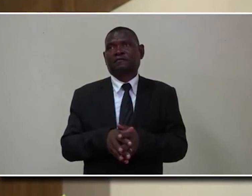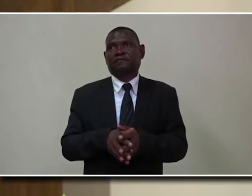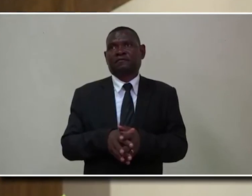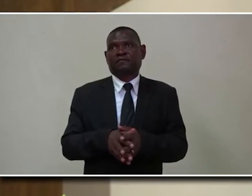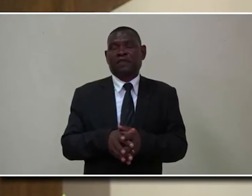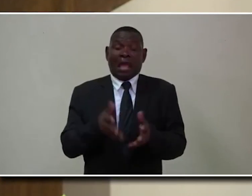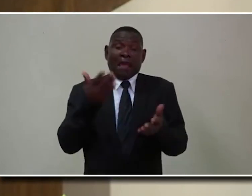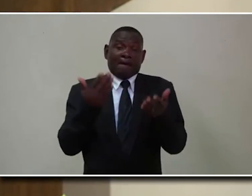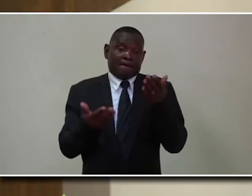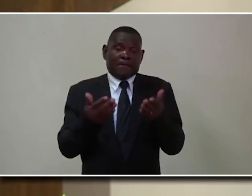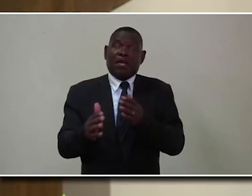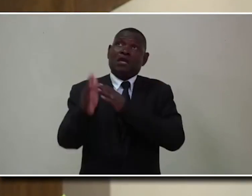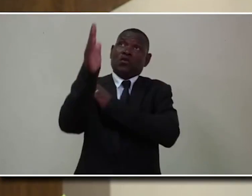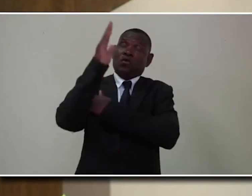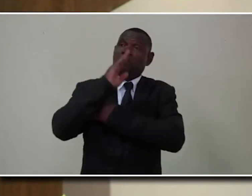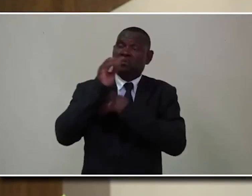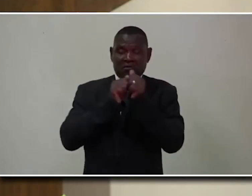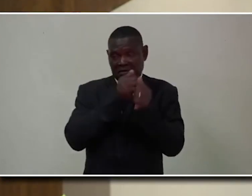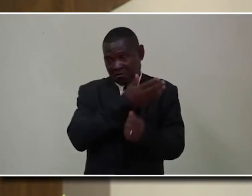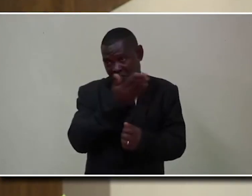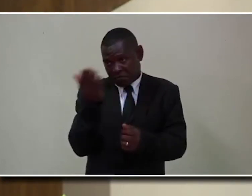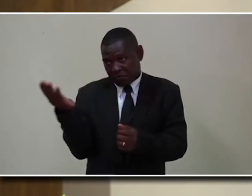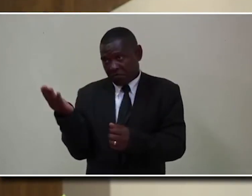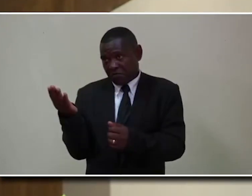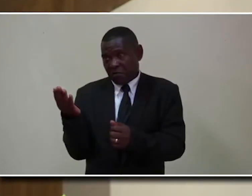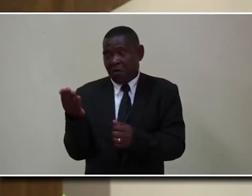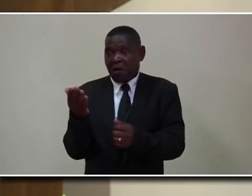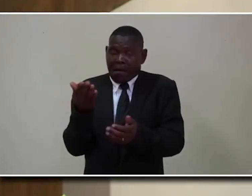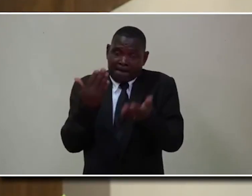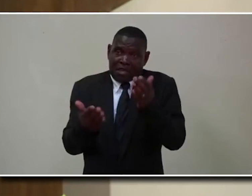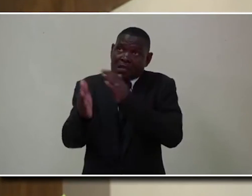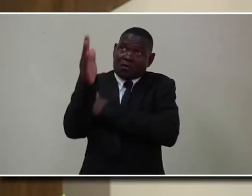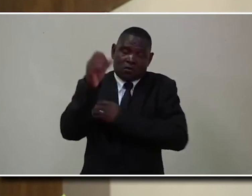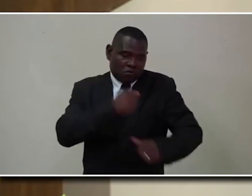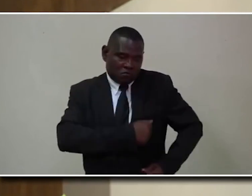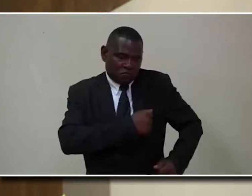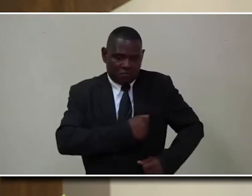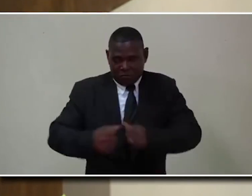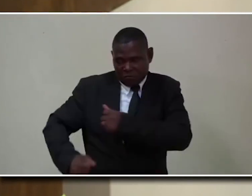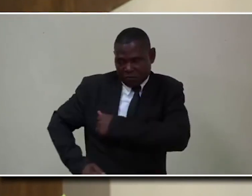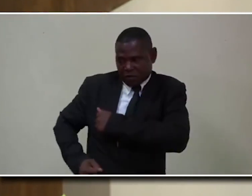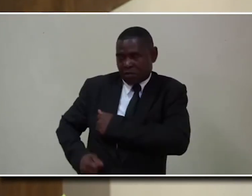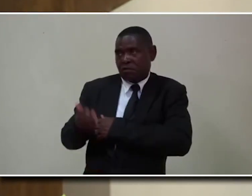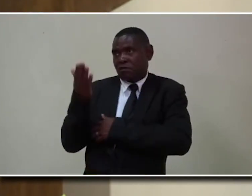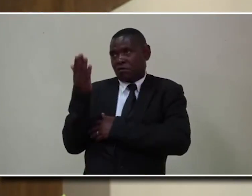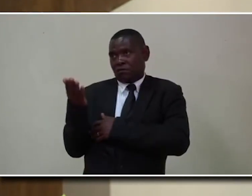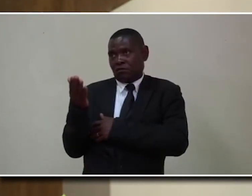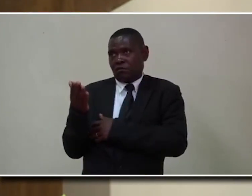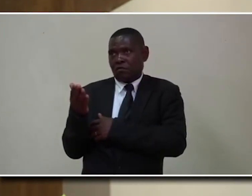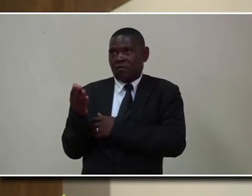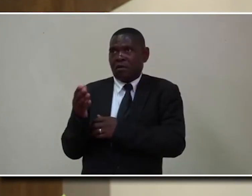may God be with you. May He protect you. May He sustain your